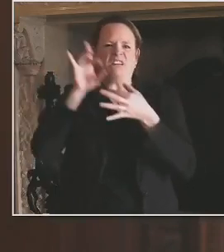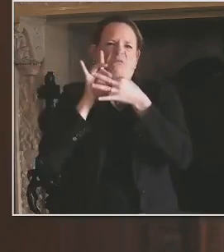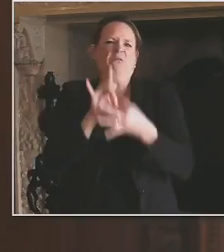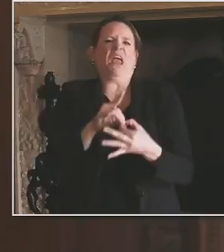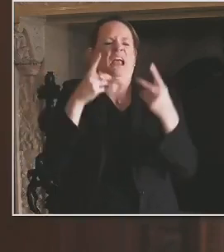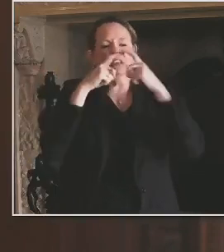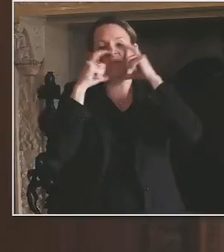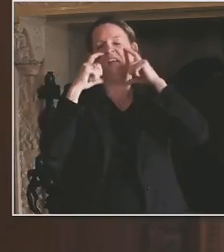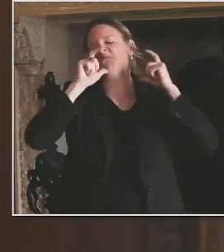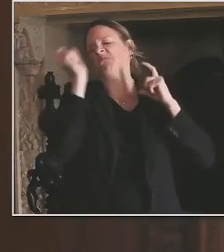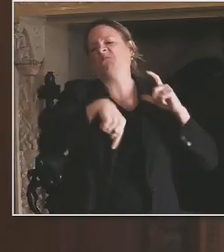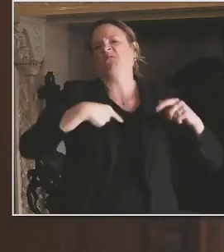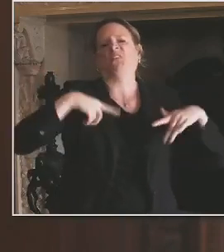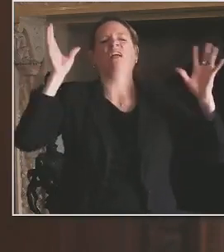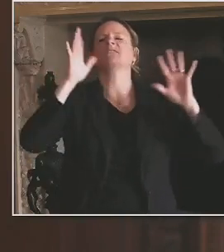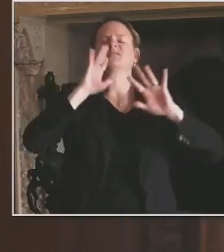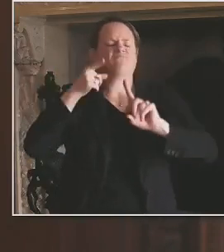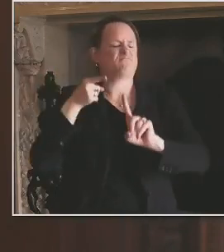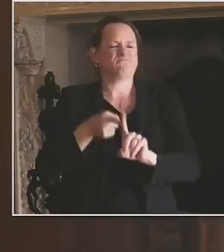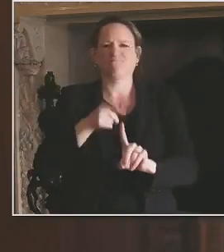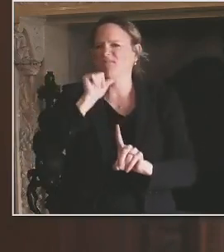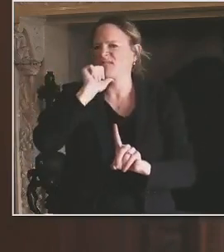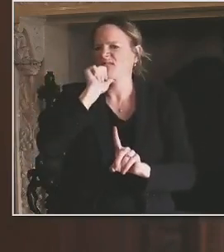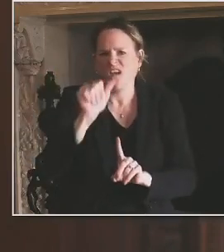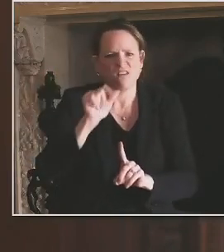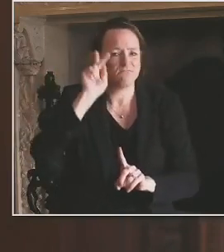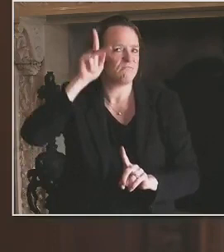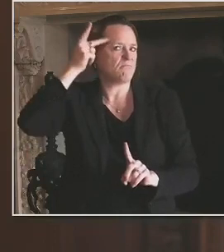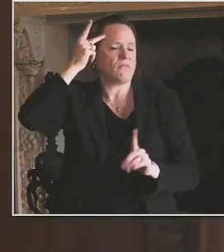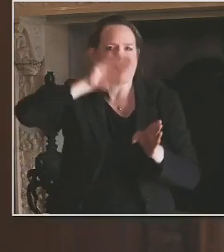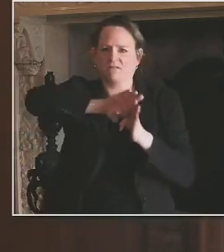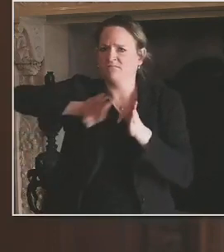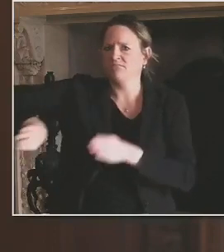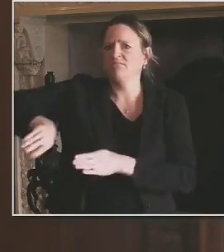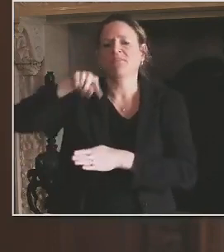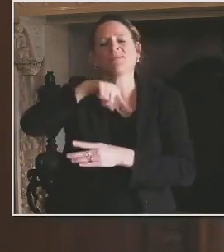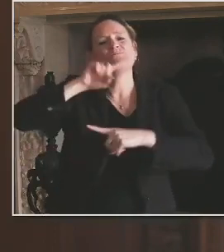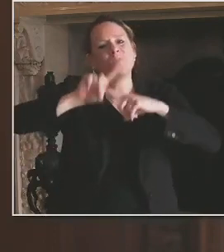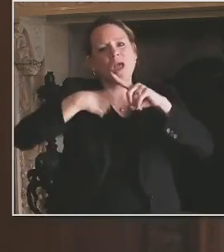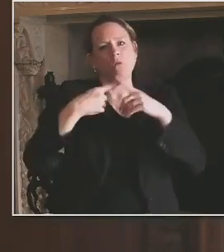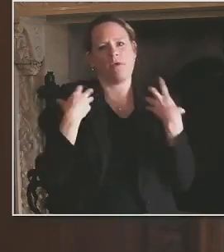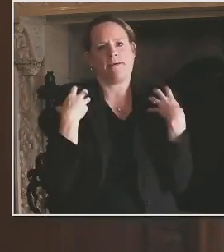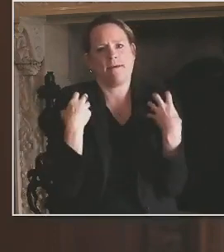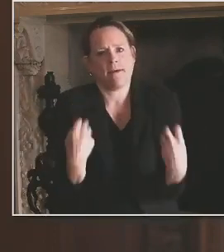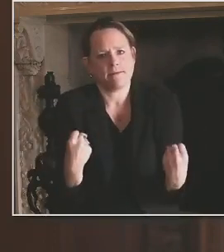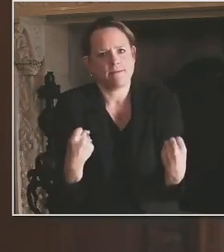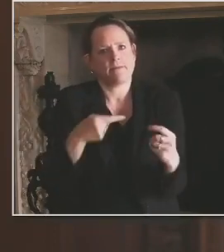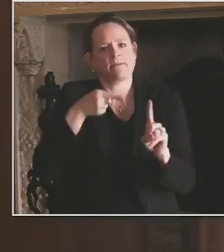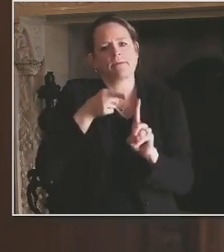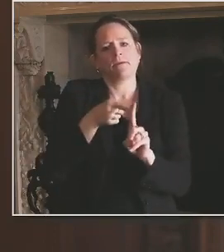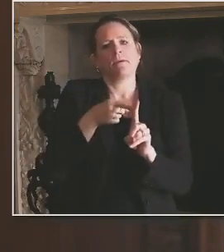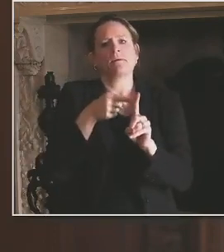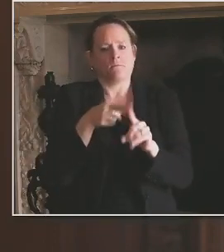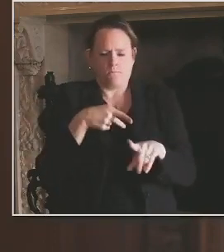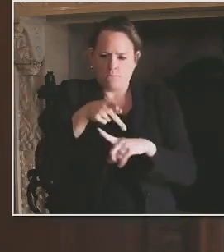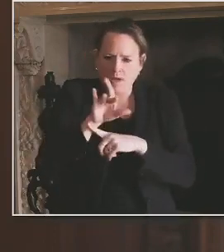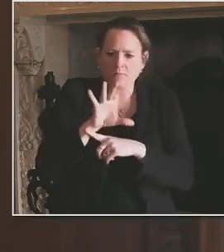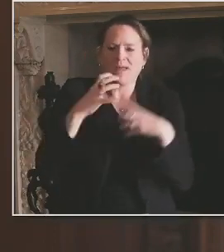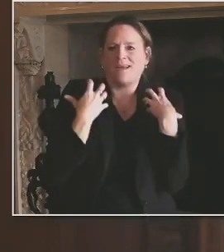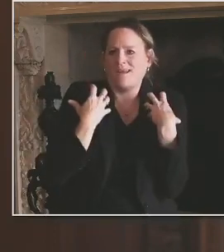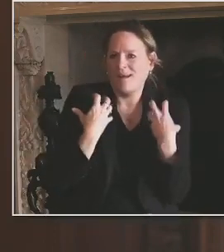an economic issue. So wear a mask, not only to protect your own health, but also the health of